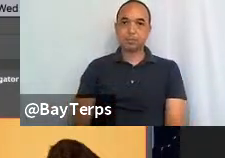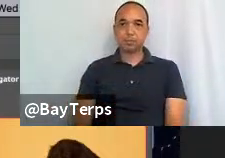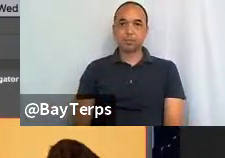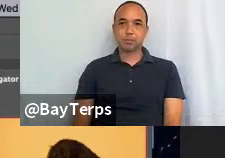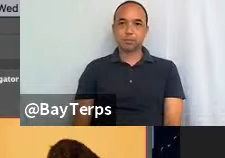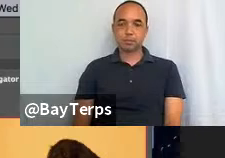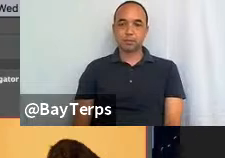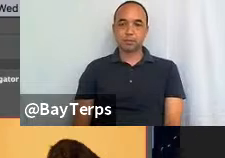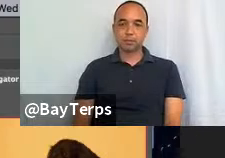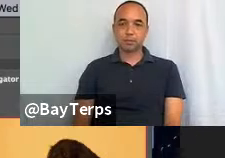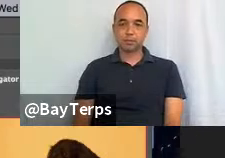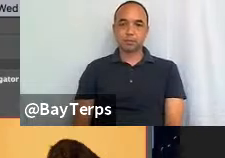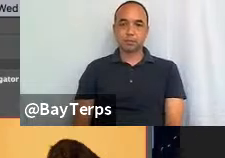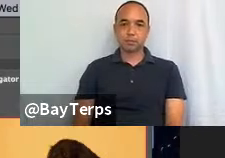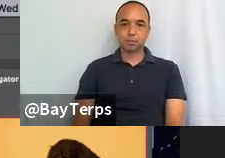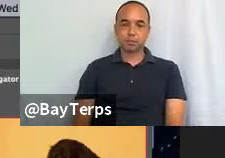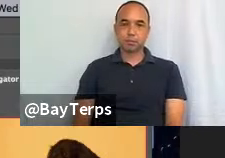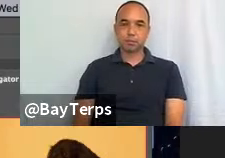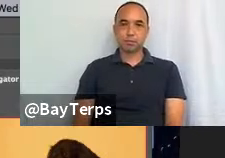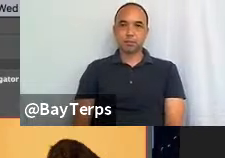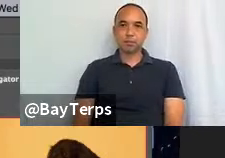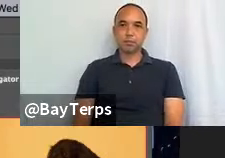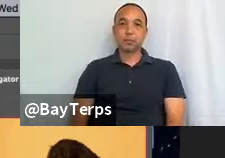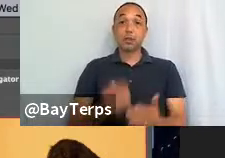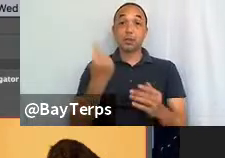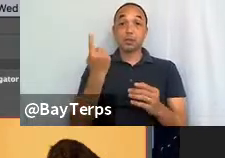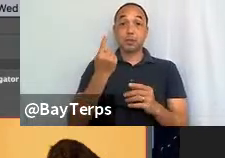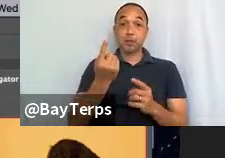So something that you want to look for